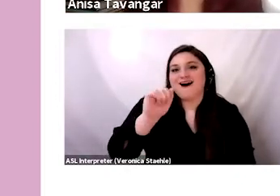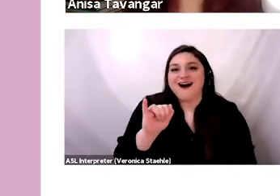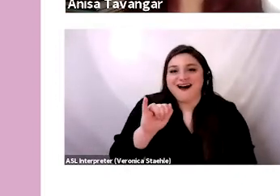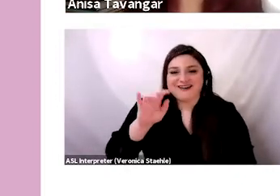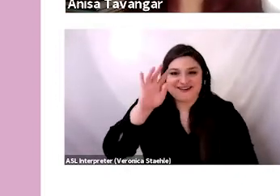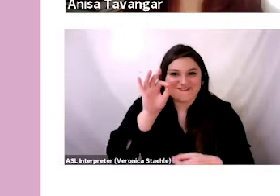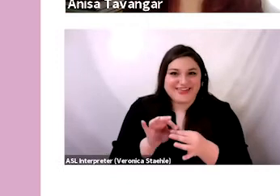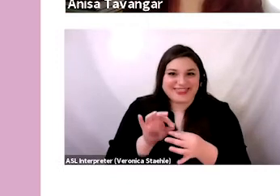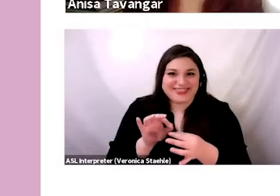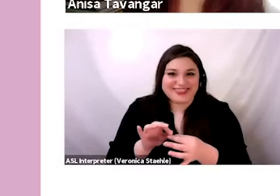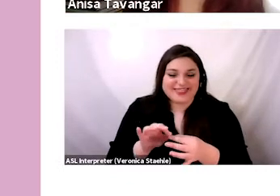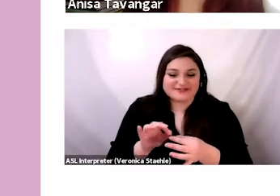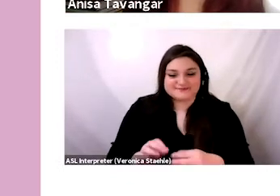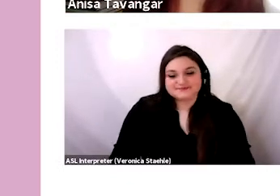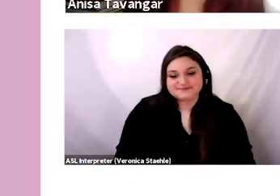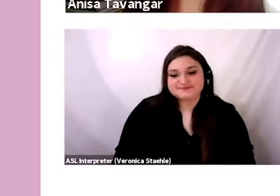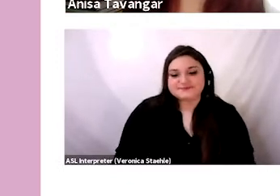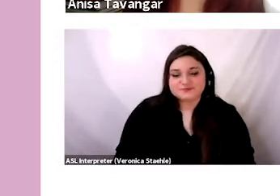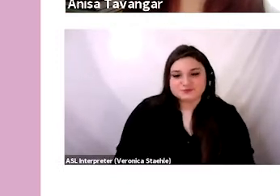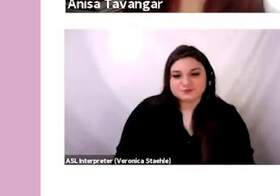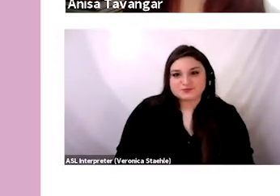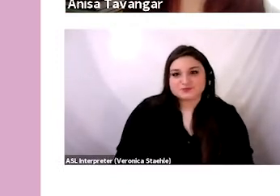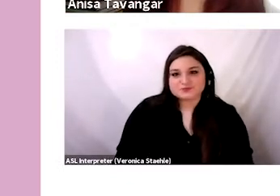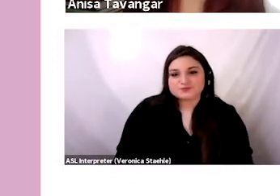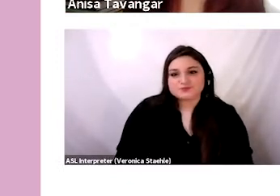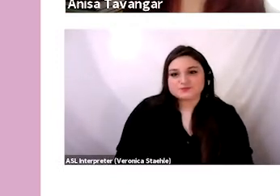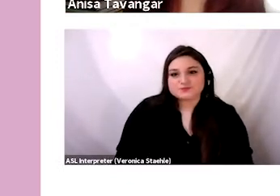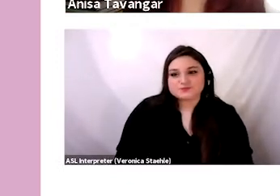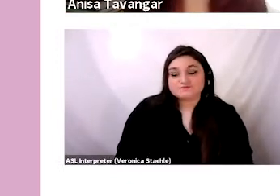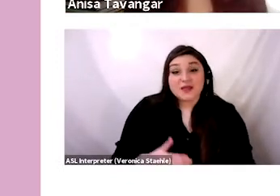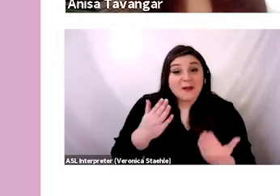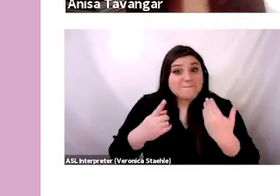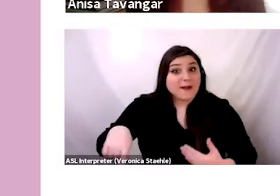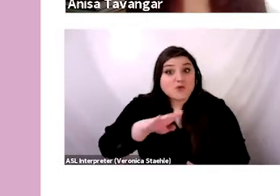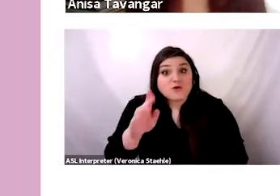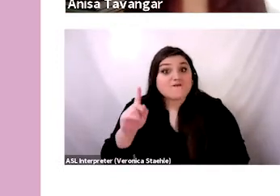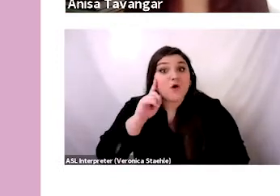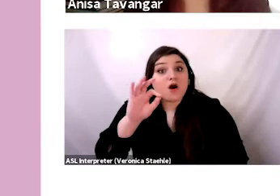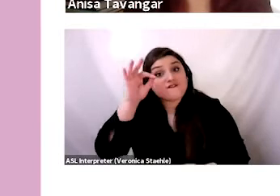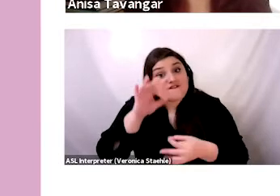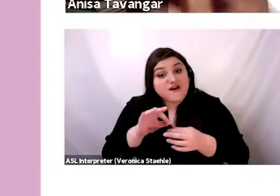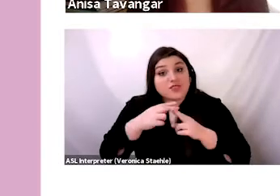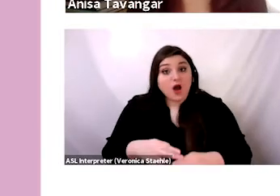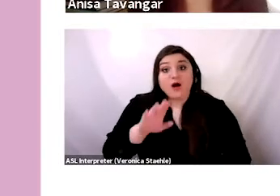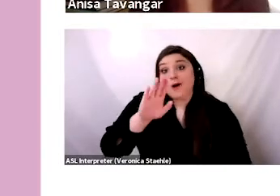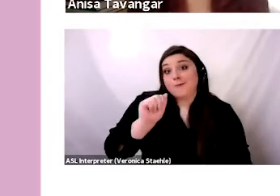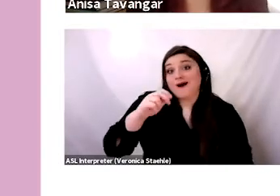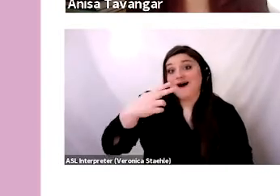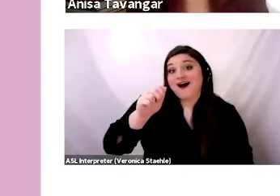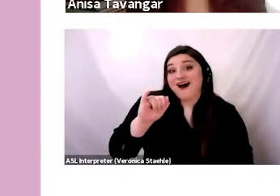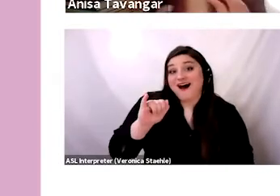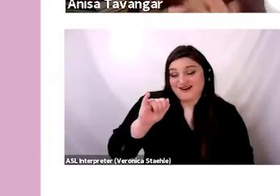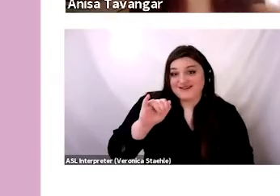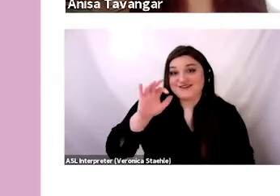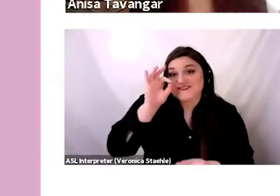I'm a member of the Baha'i faith. And I'm aware that many people have maybe never heard of the Baha'i faith.